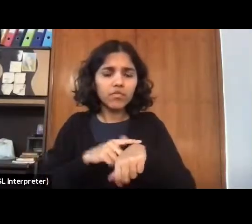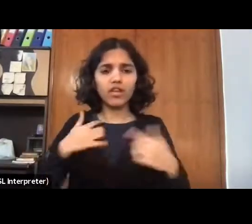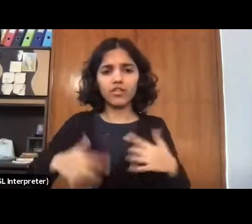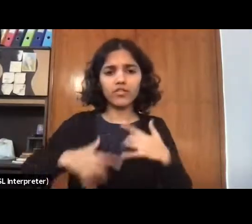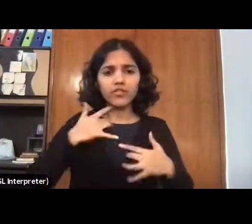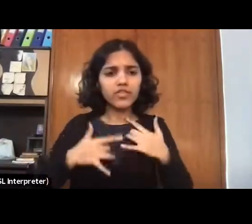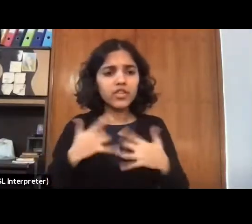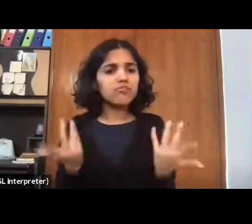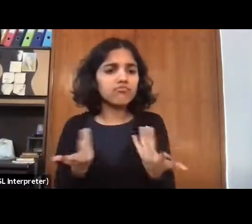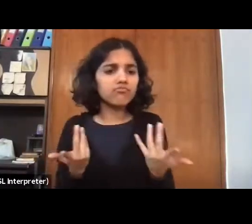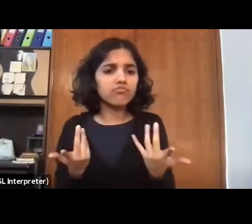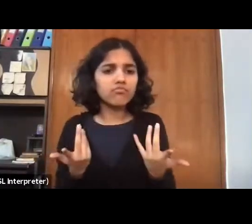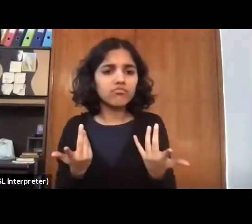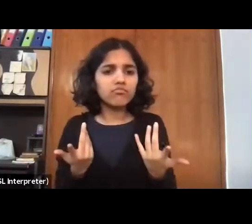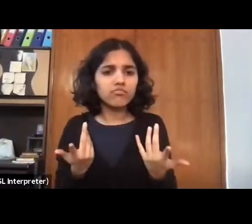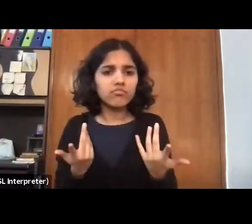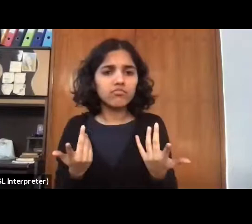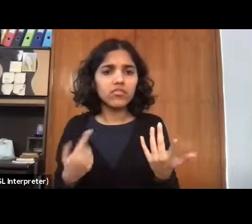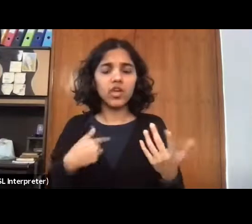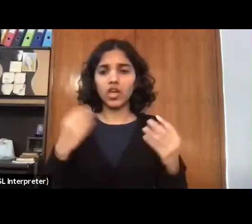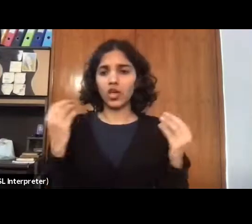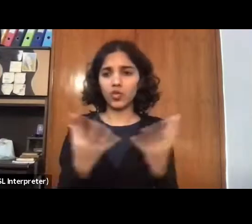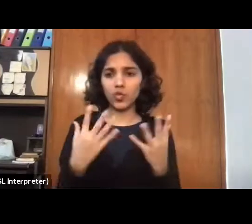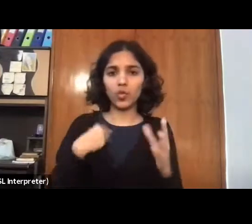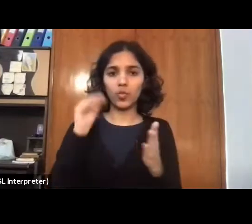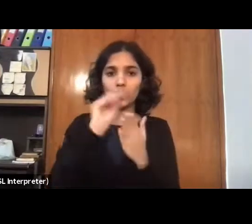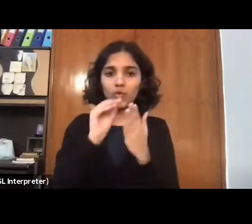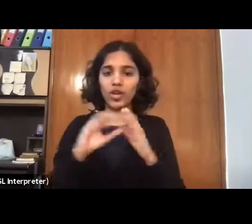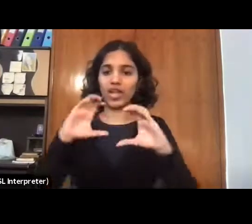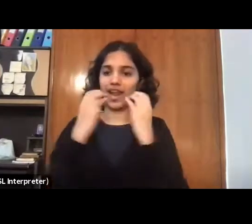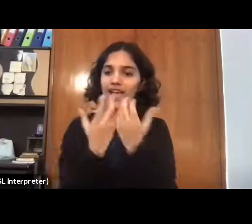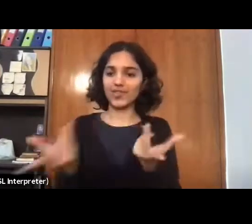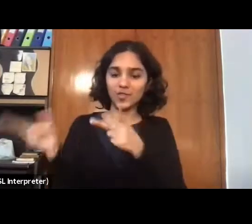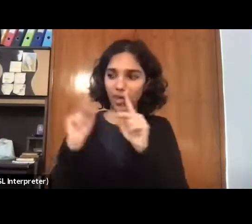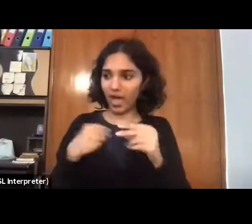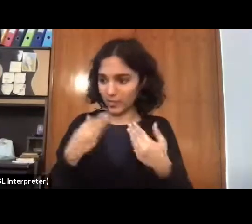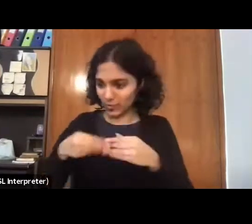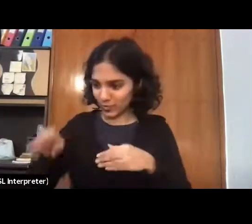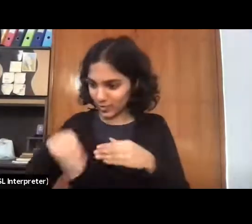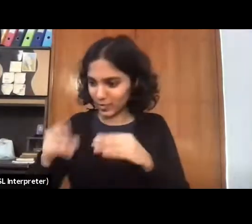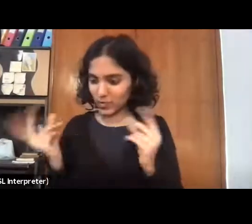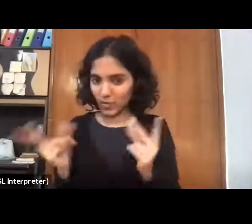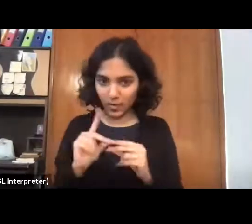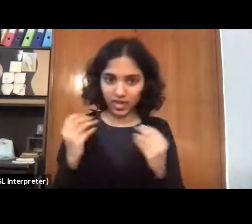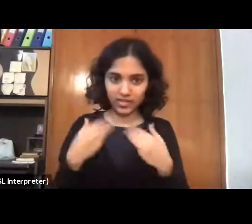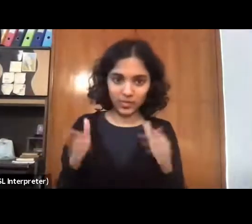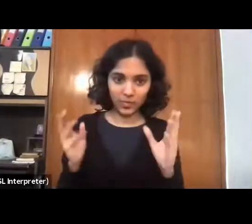seek to set up our classes again, when we start to